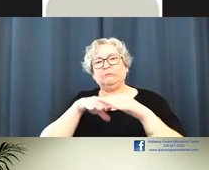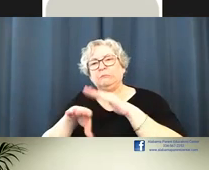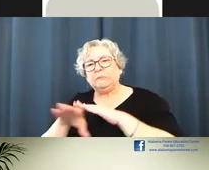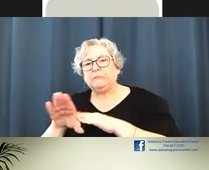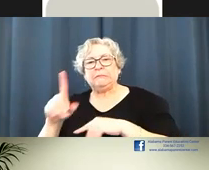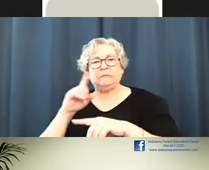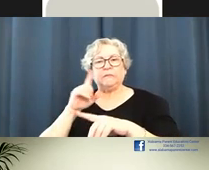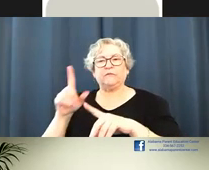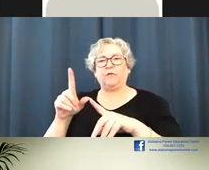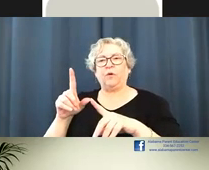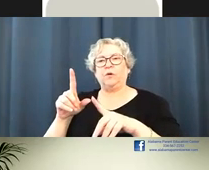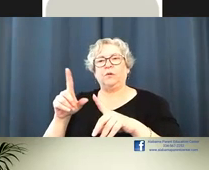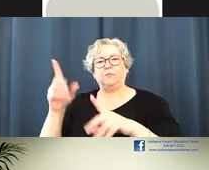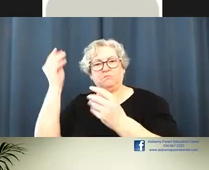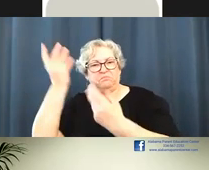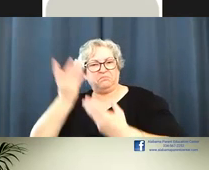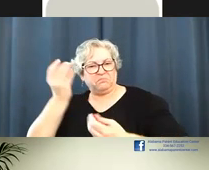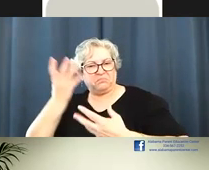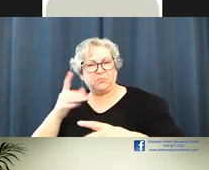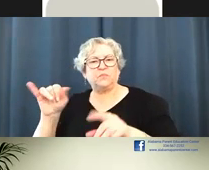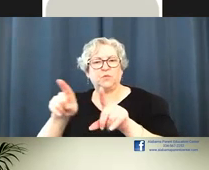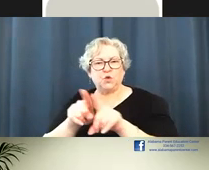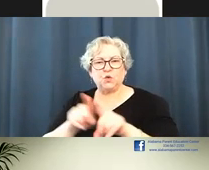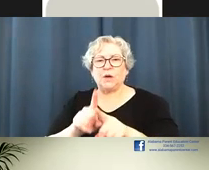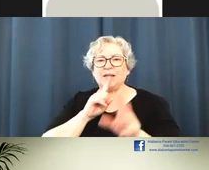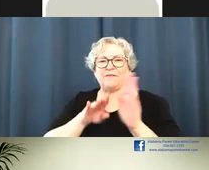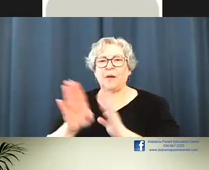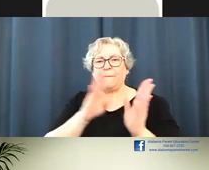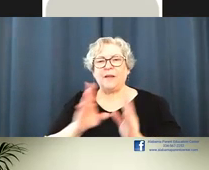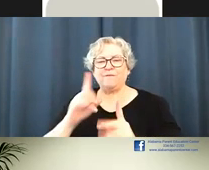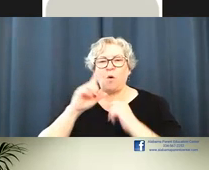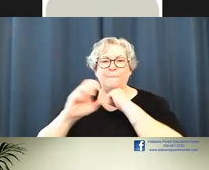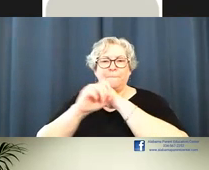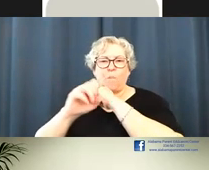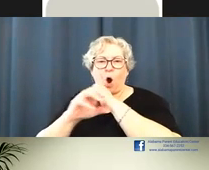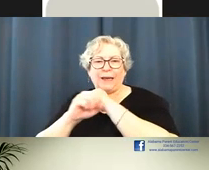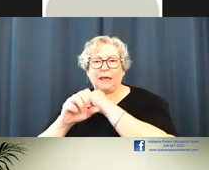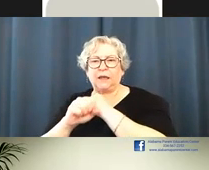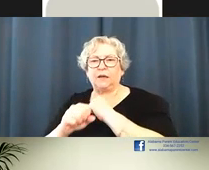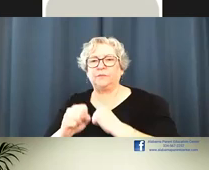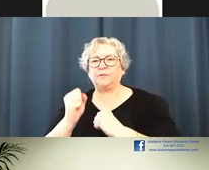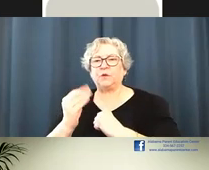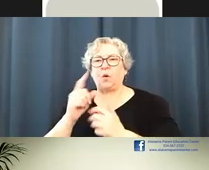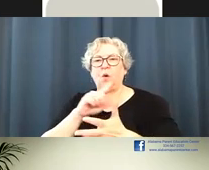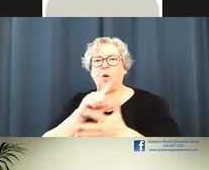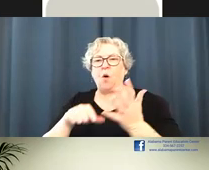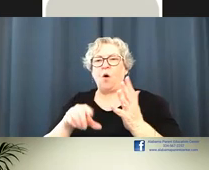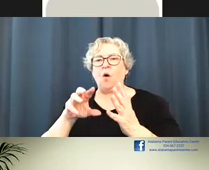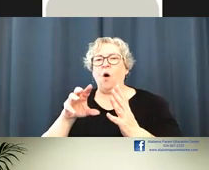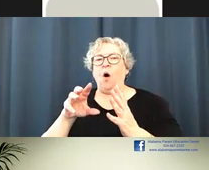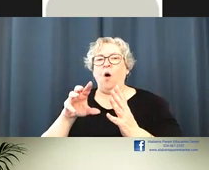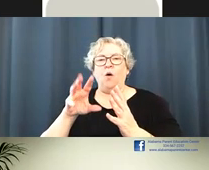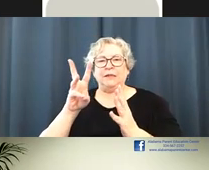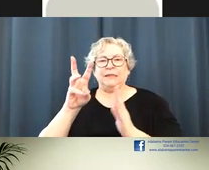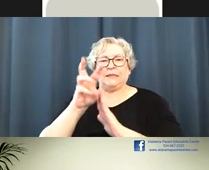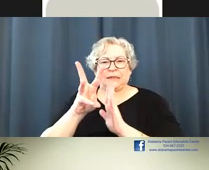with stakeholder input, and then developing the plan for marketing. So all of those things developed by the project will